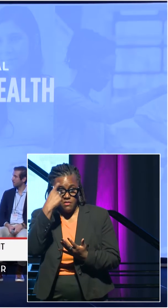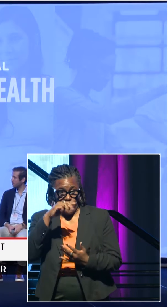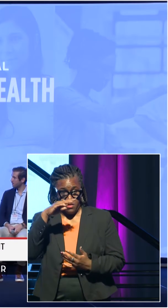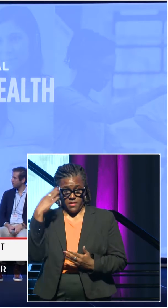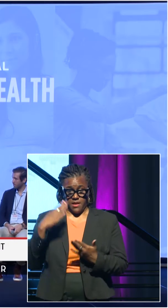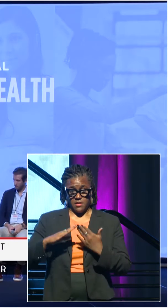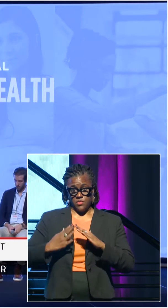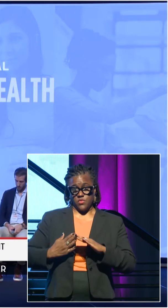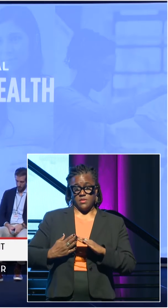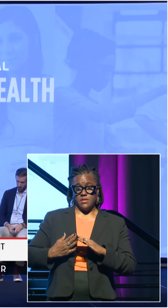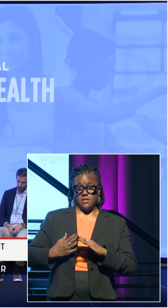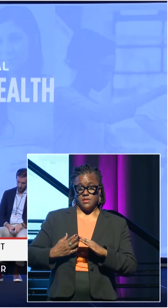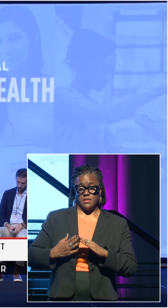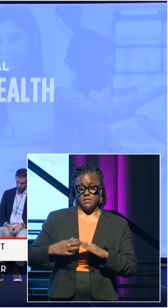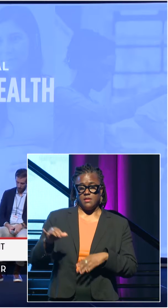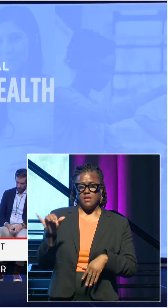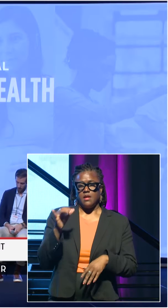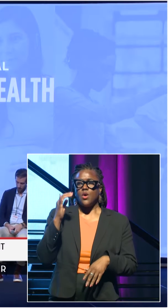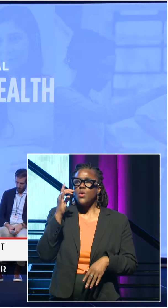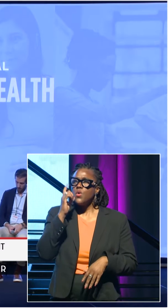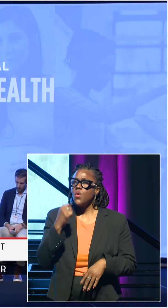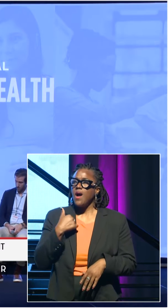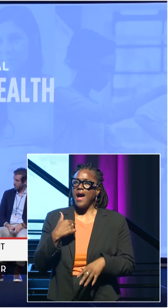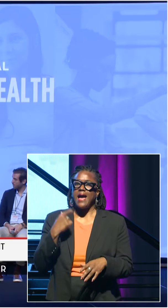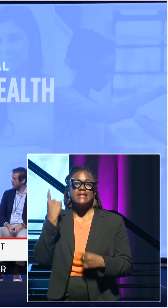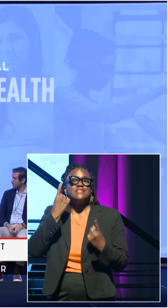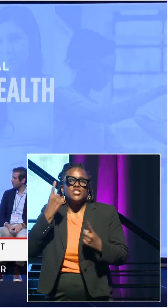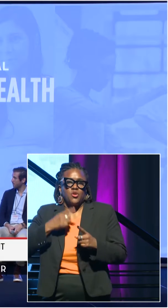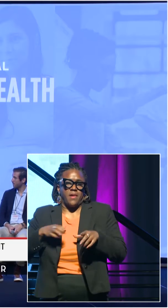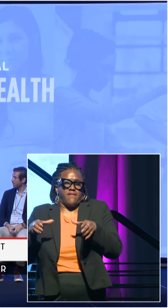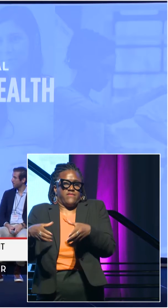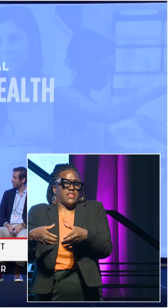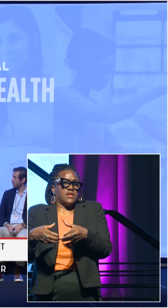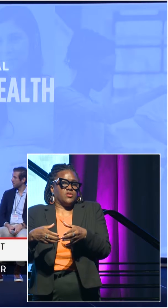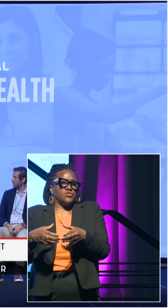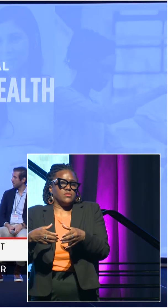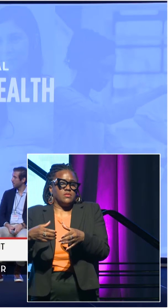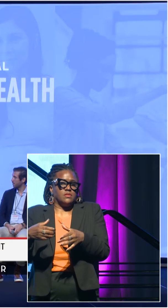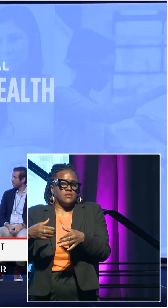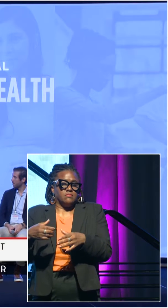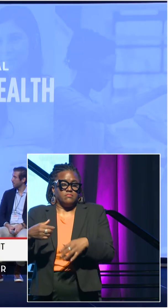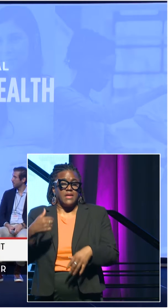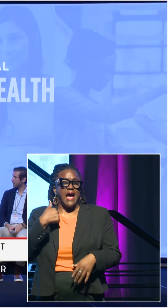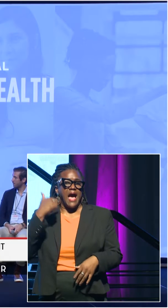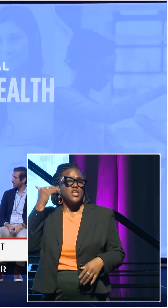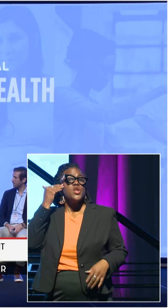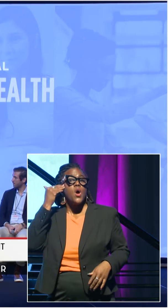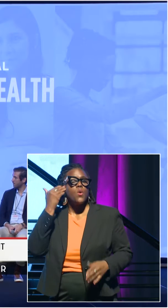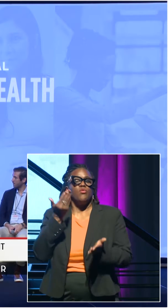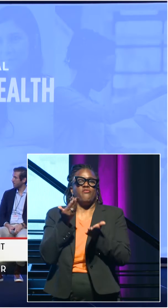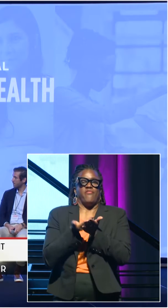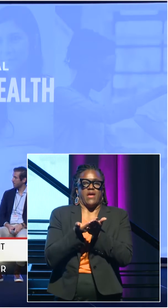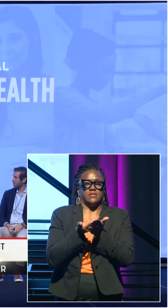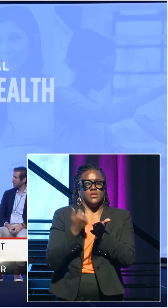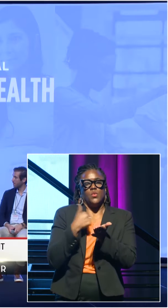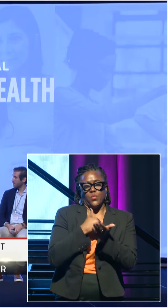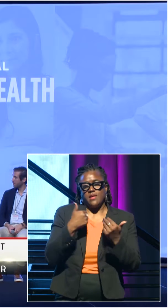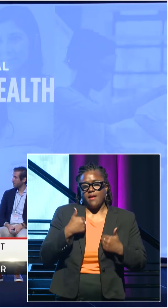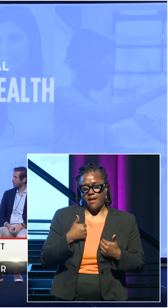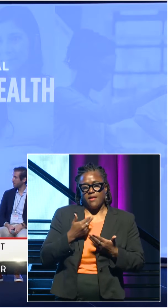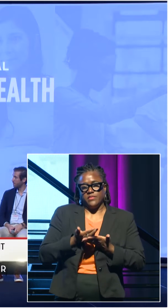community and who I consider to be my village. I know for a fact that we have the